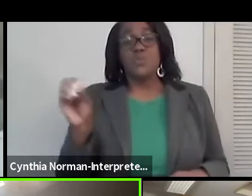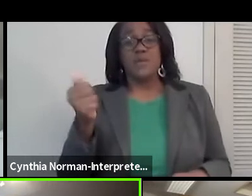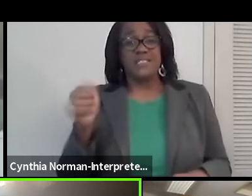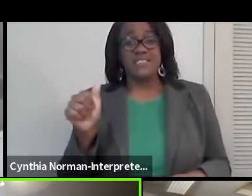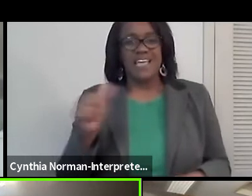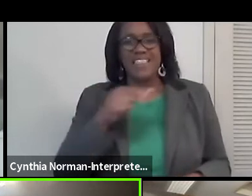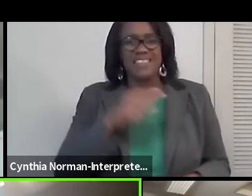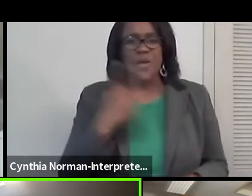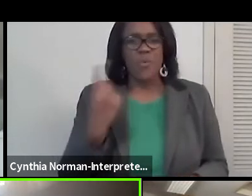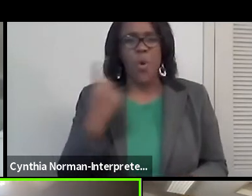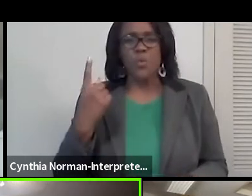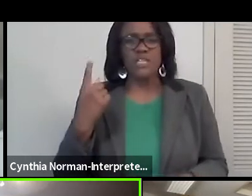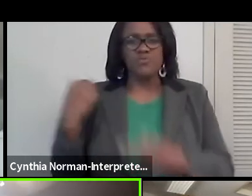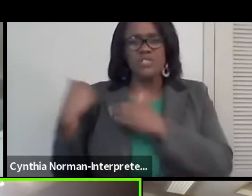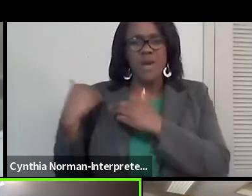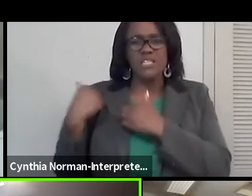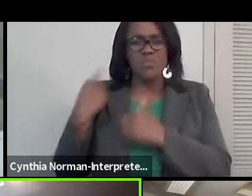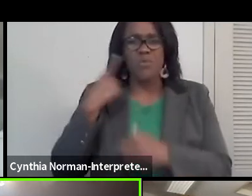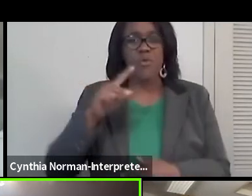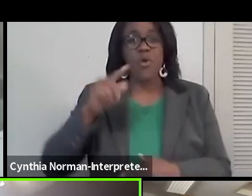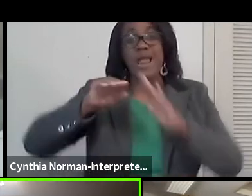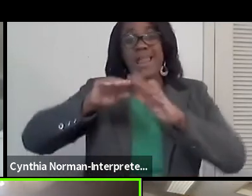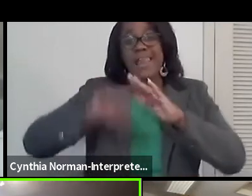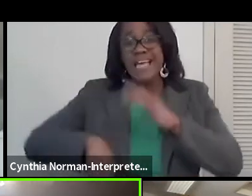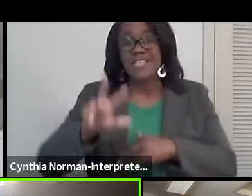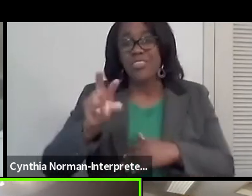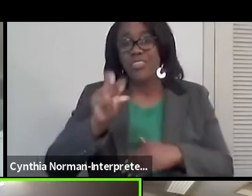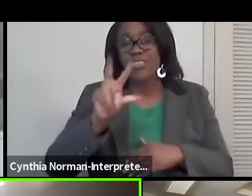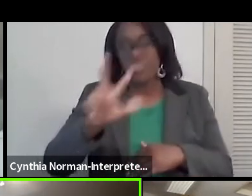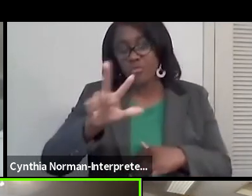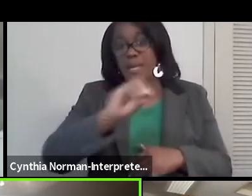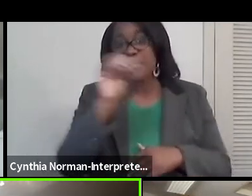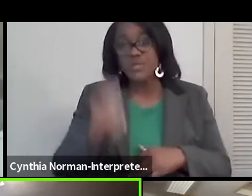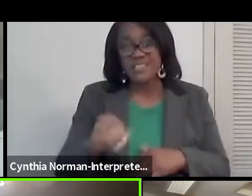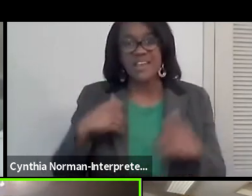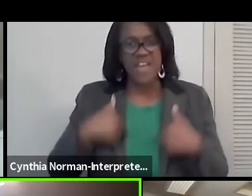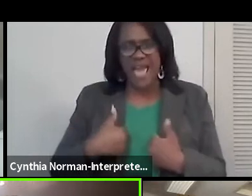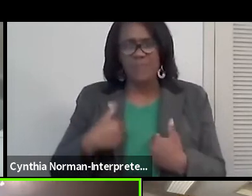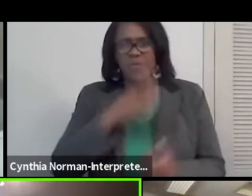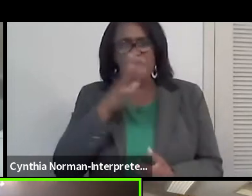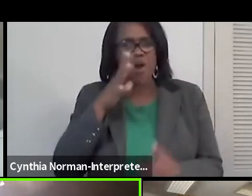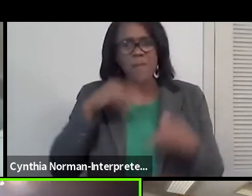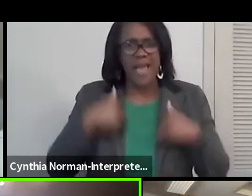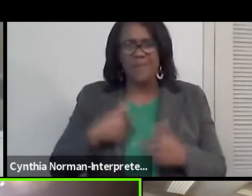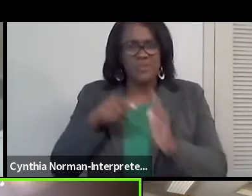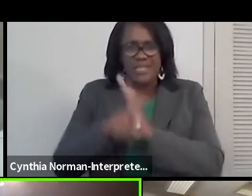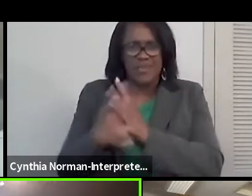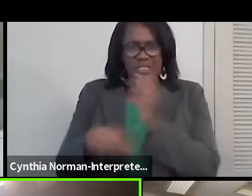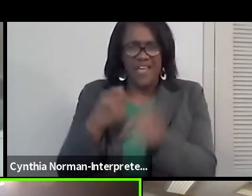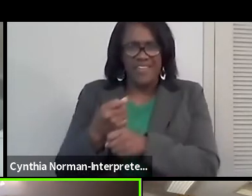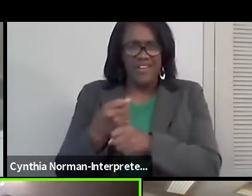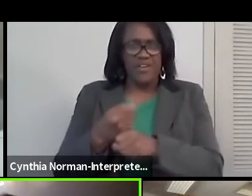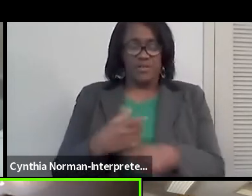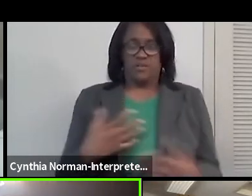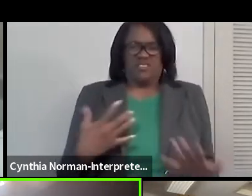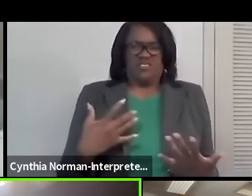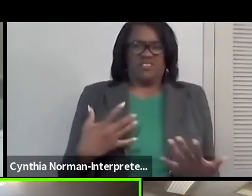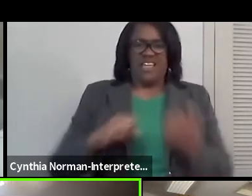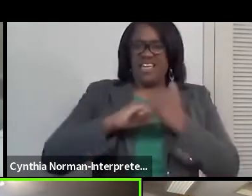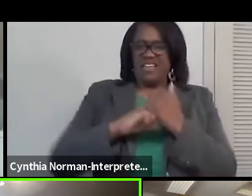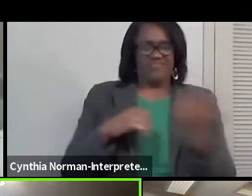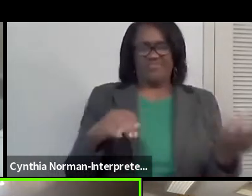than 3% of livestock that were lost that year and in the years preceding. So, you know, it's extremely exaggerated. However, along with that,